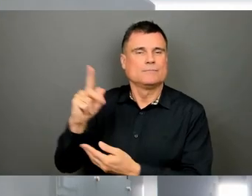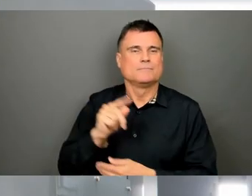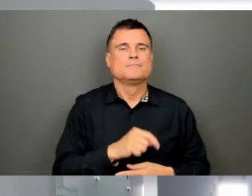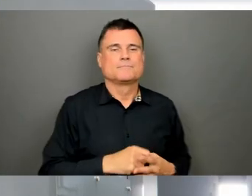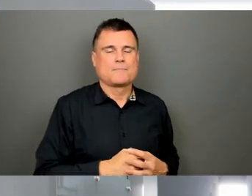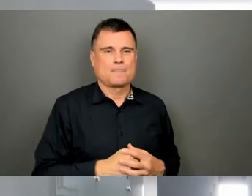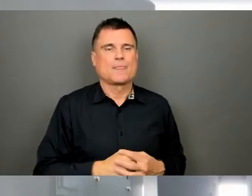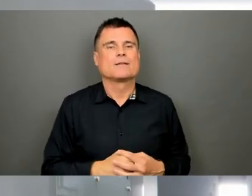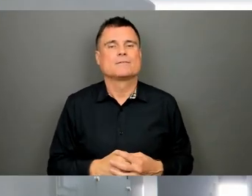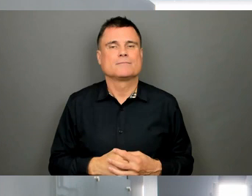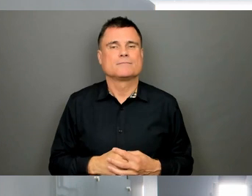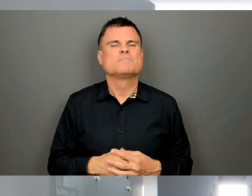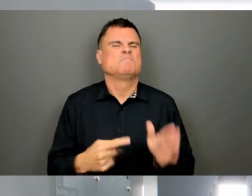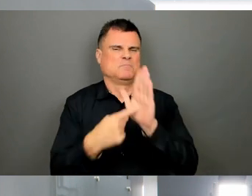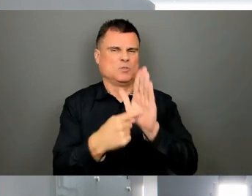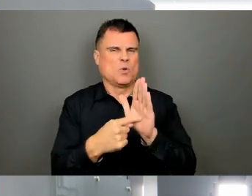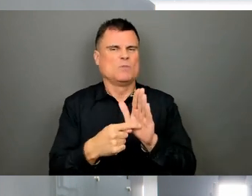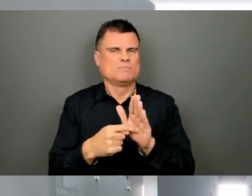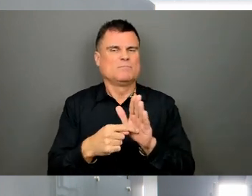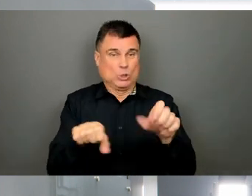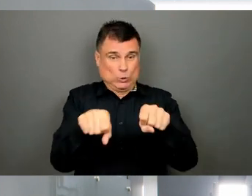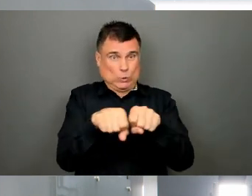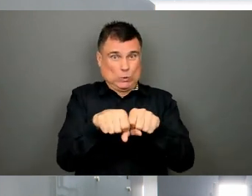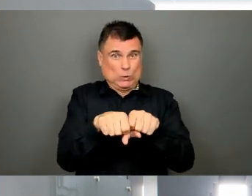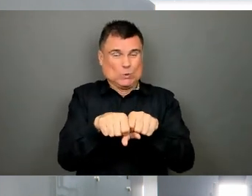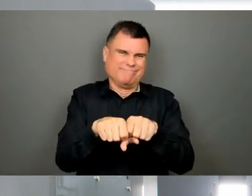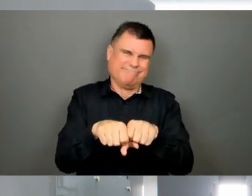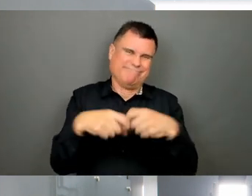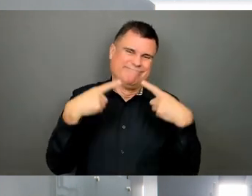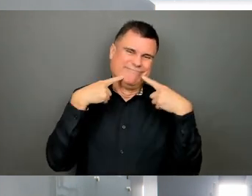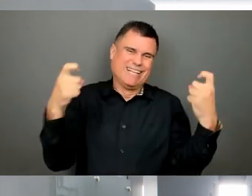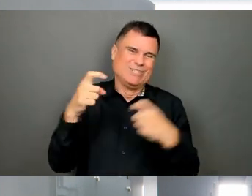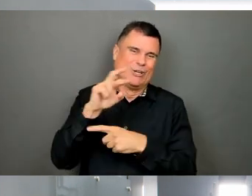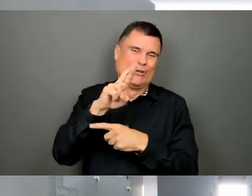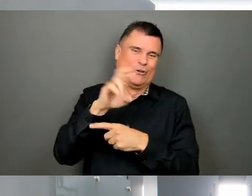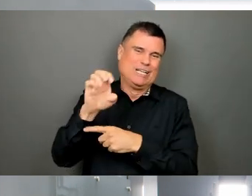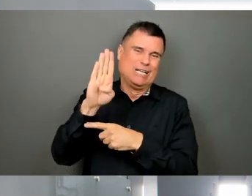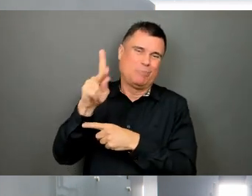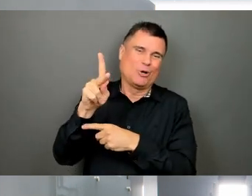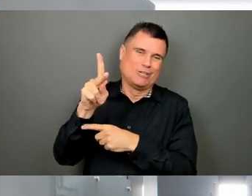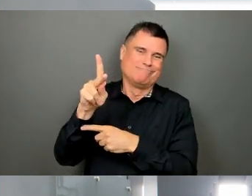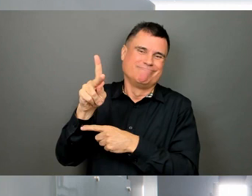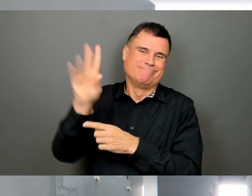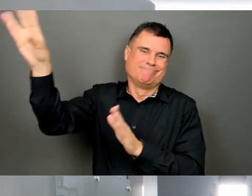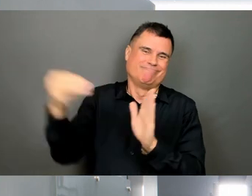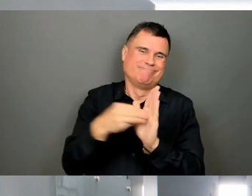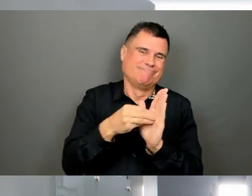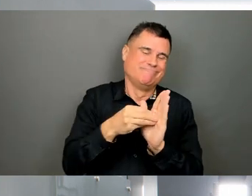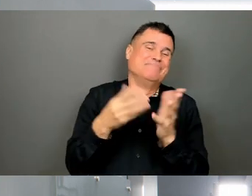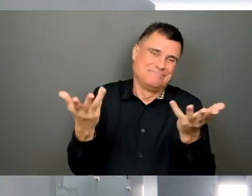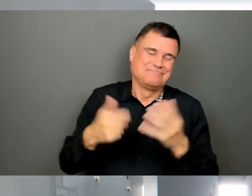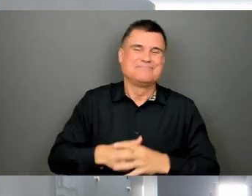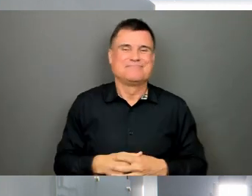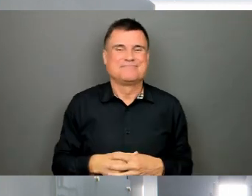All right, so now we're going to jump right into what we call the Reebok. If you know that shoe brand, Reebok, yes, it was named after the shoe brand. So we're